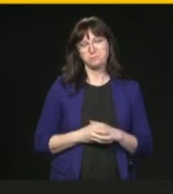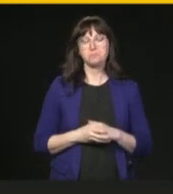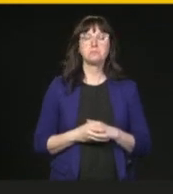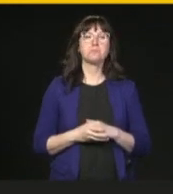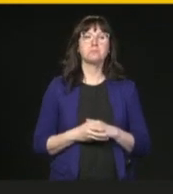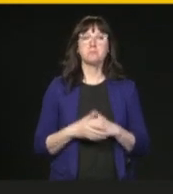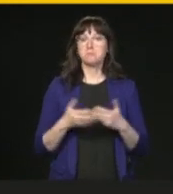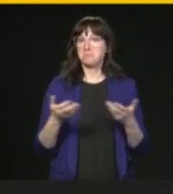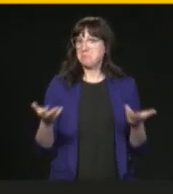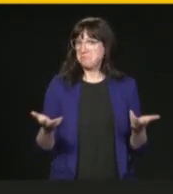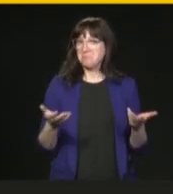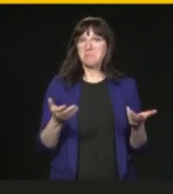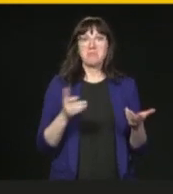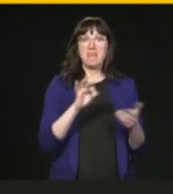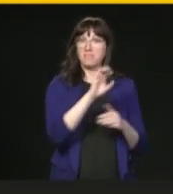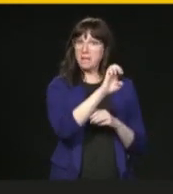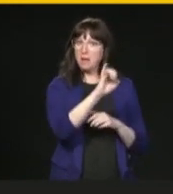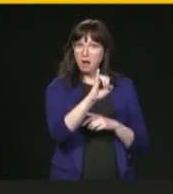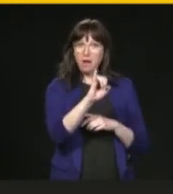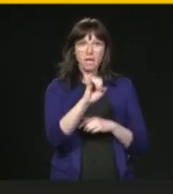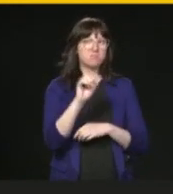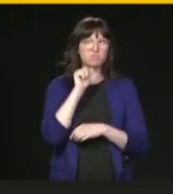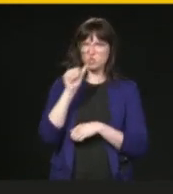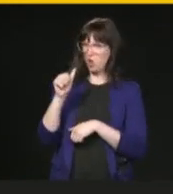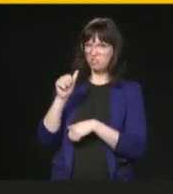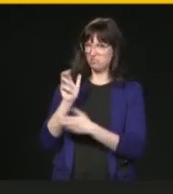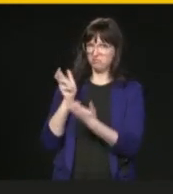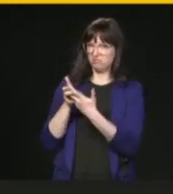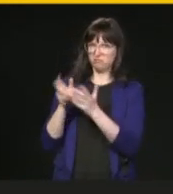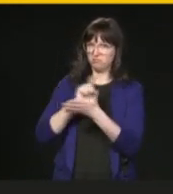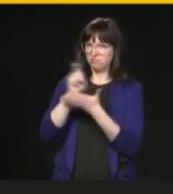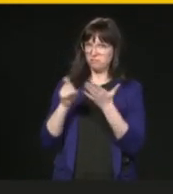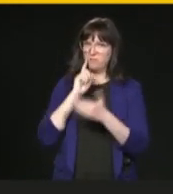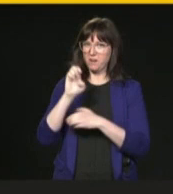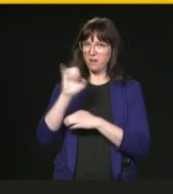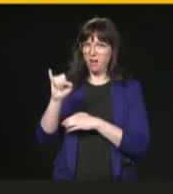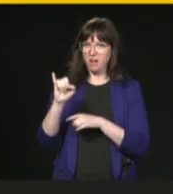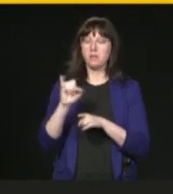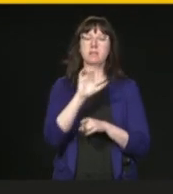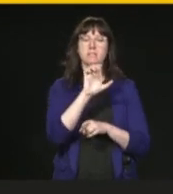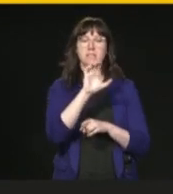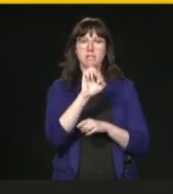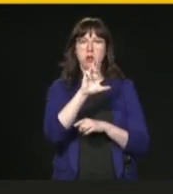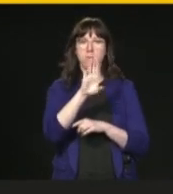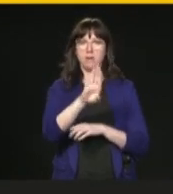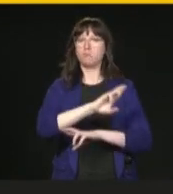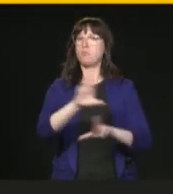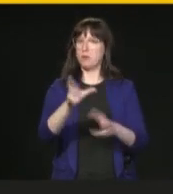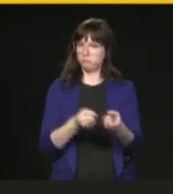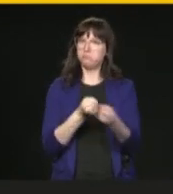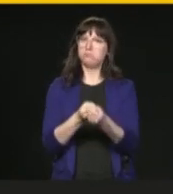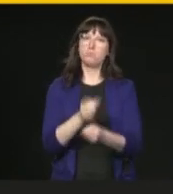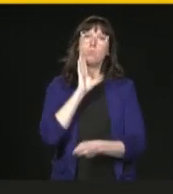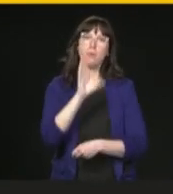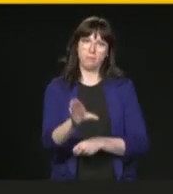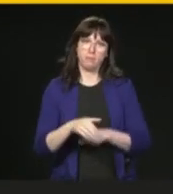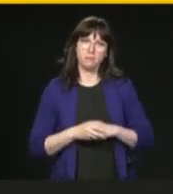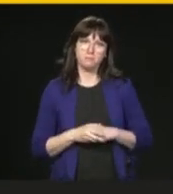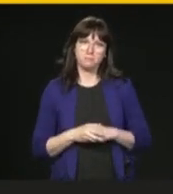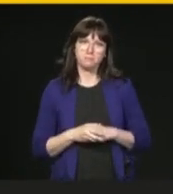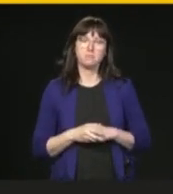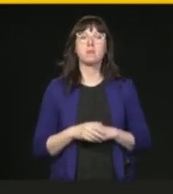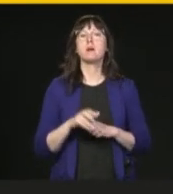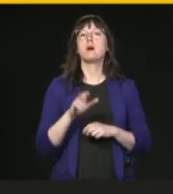Whether you are eligible for EI or not, that benefit is there to help you. People will